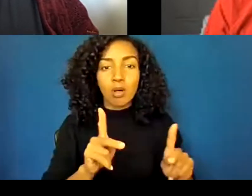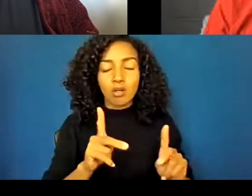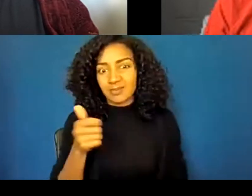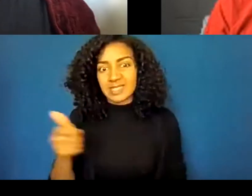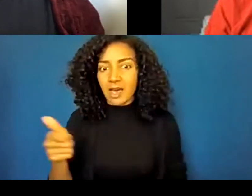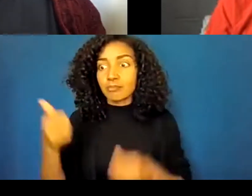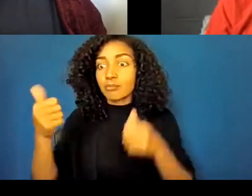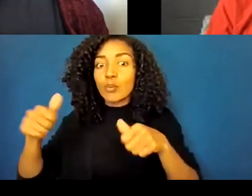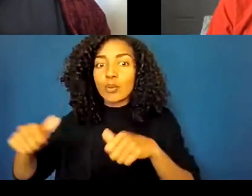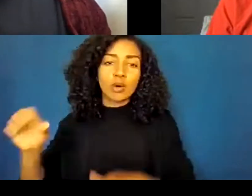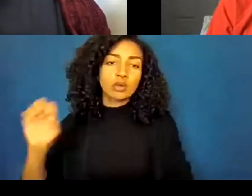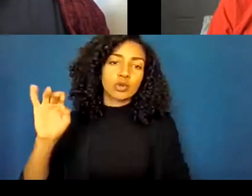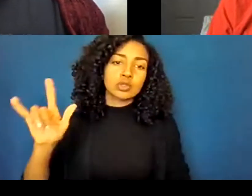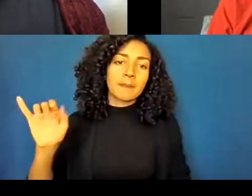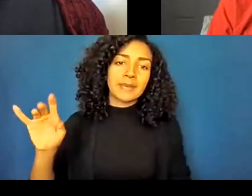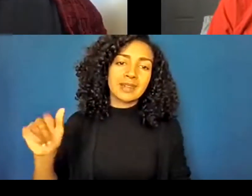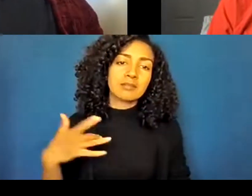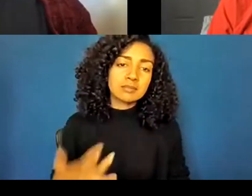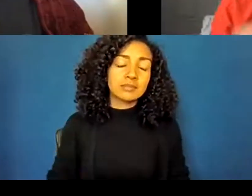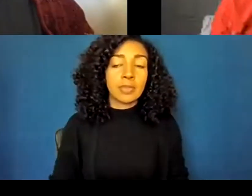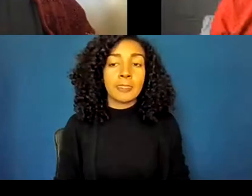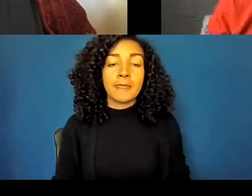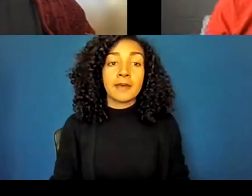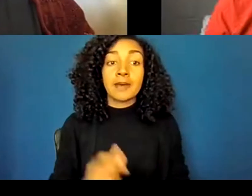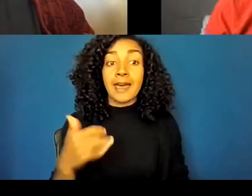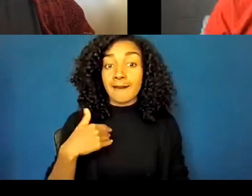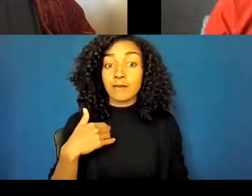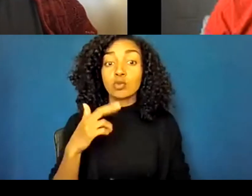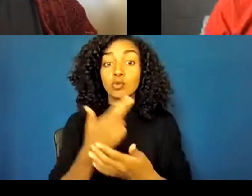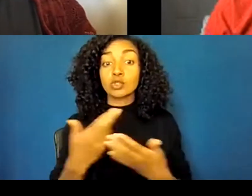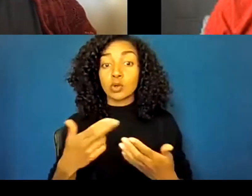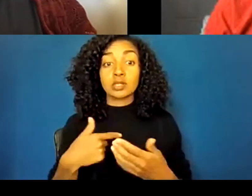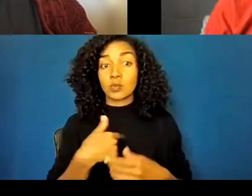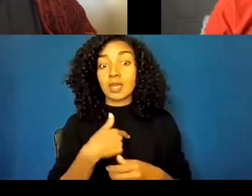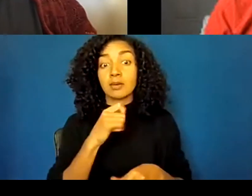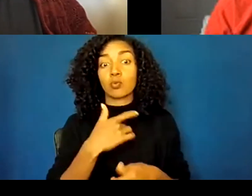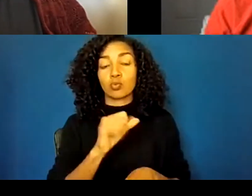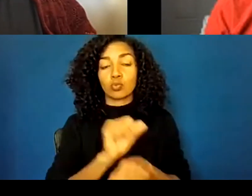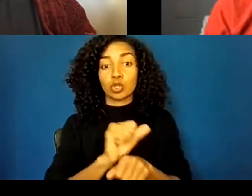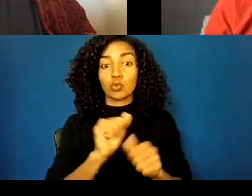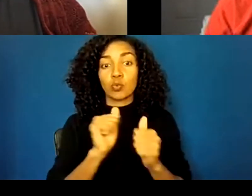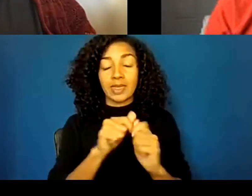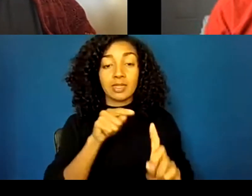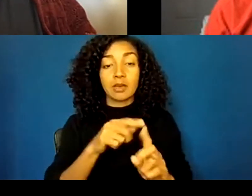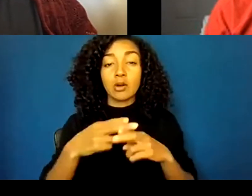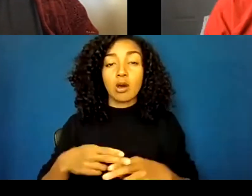do have a resource that we work a lot with called Priceless that works with adults in